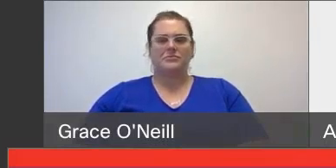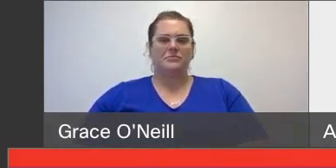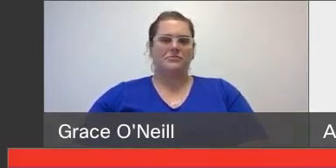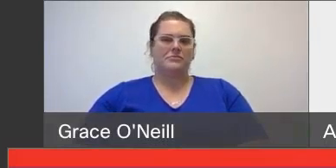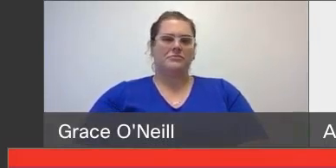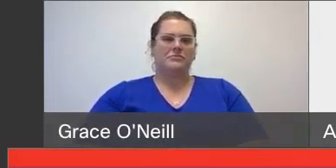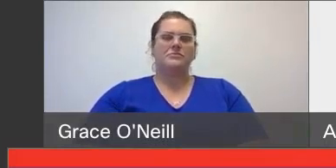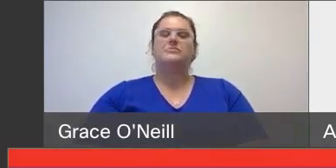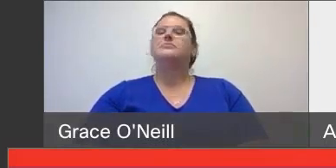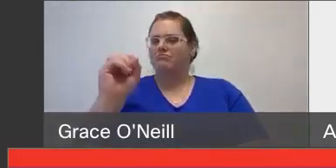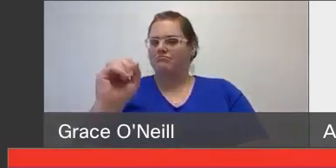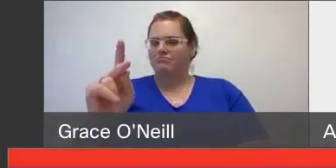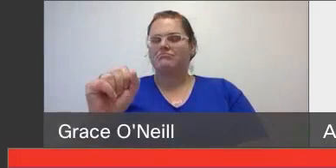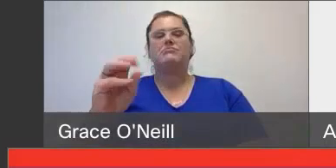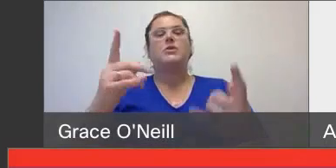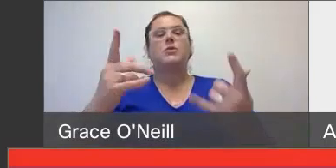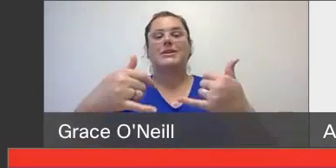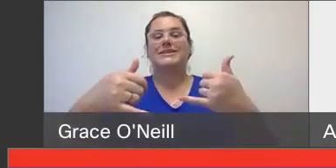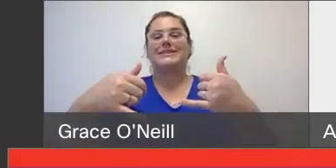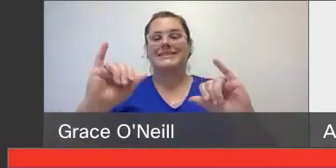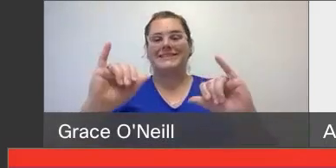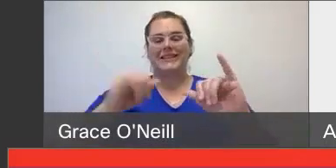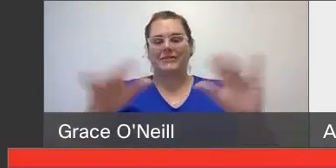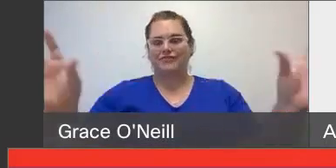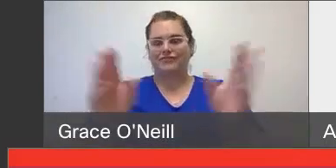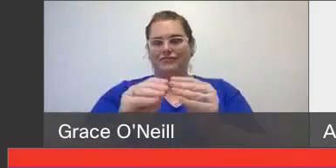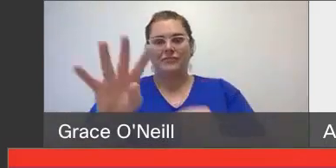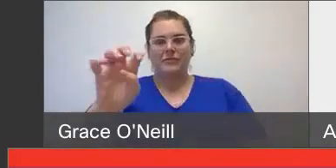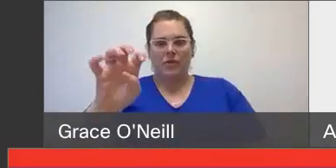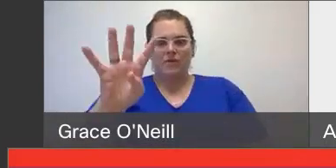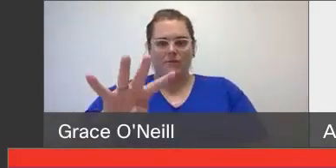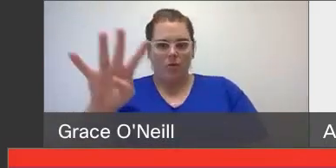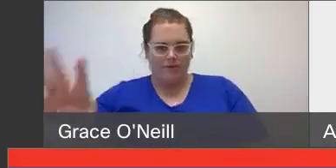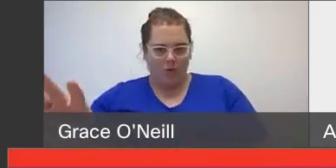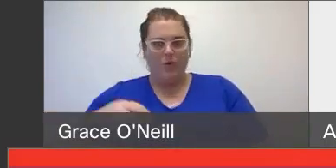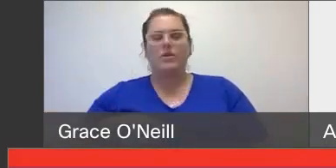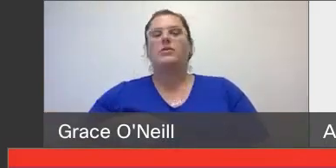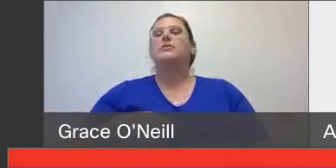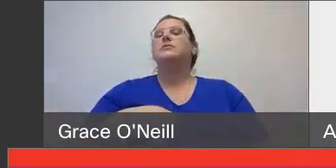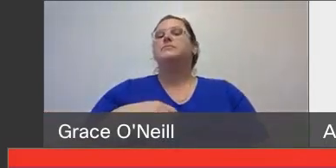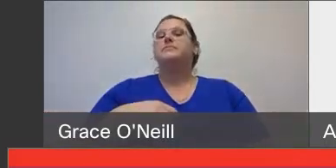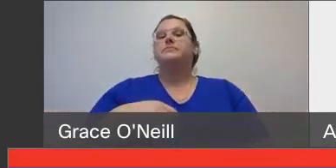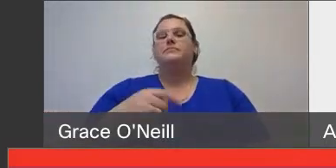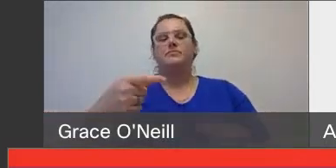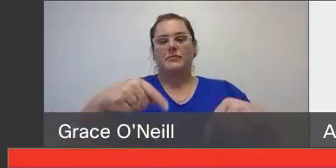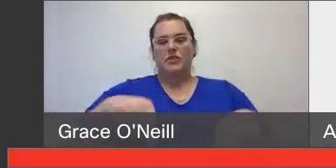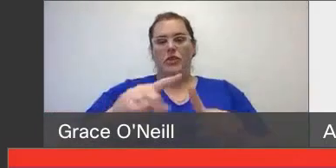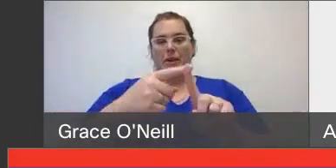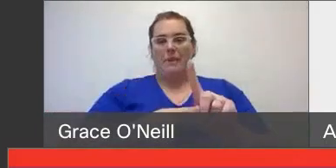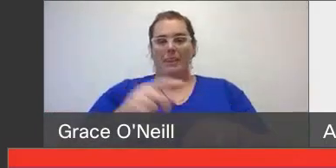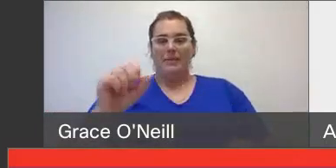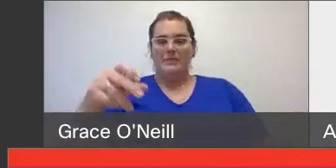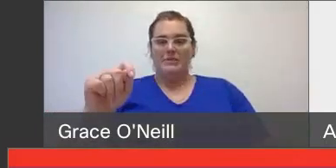So we are still at 444. There were 10 people diagnosed with COVID during the month